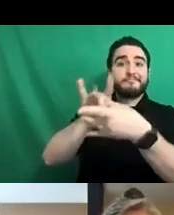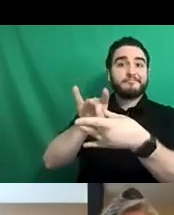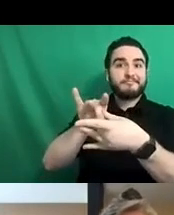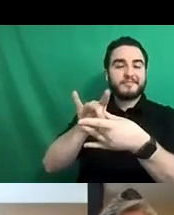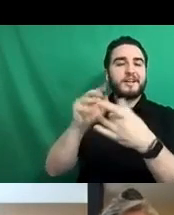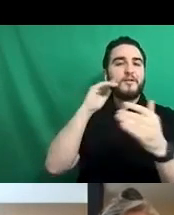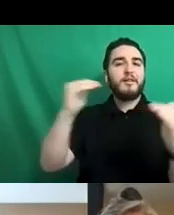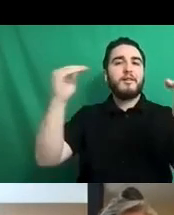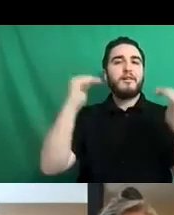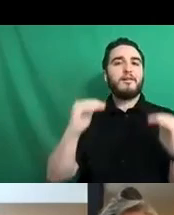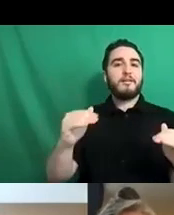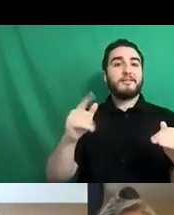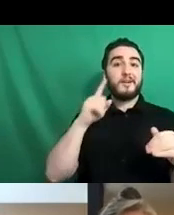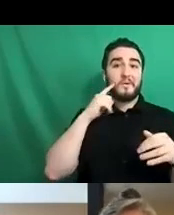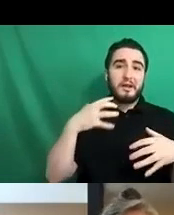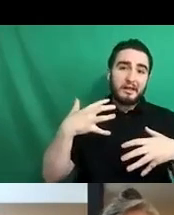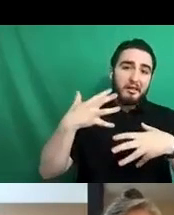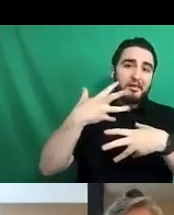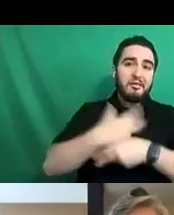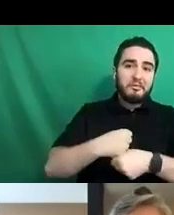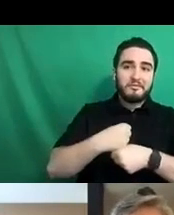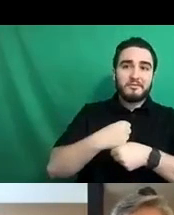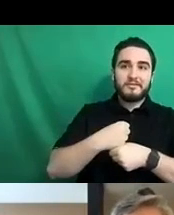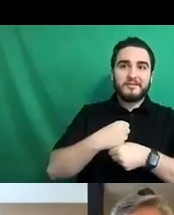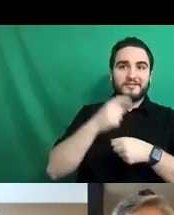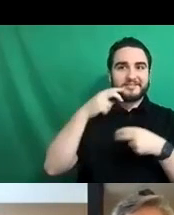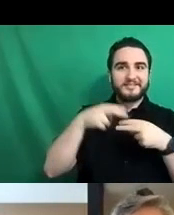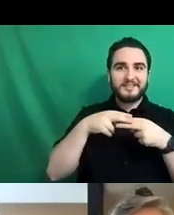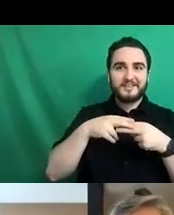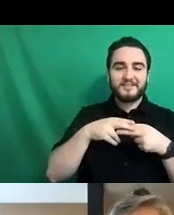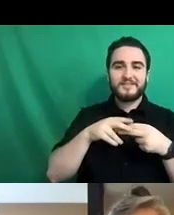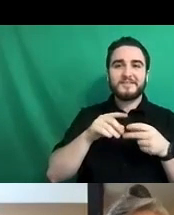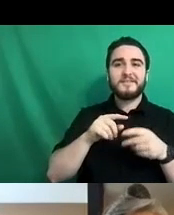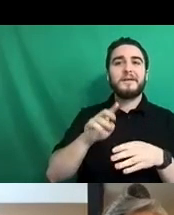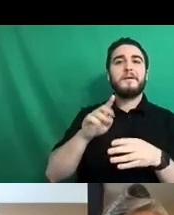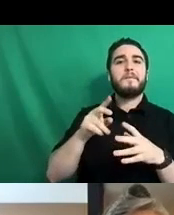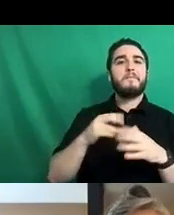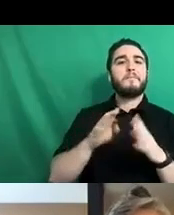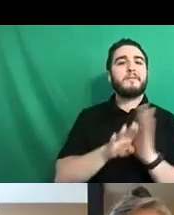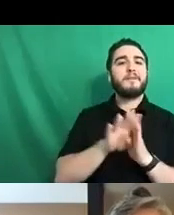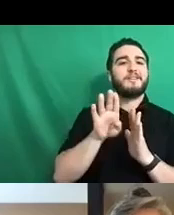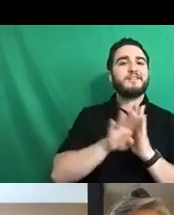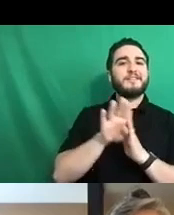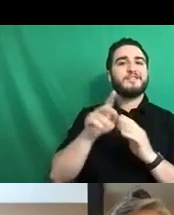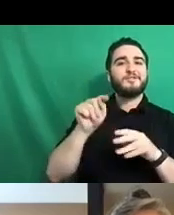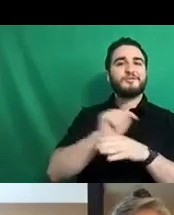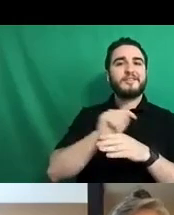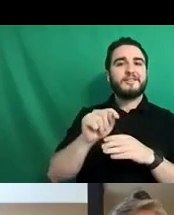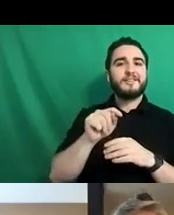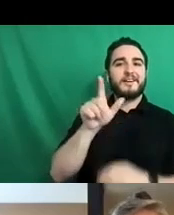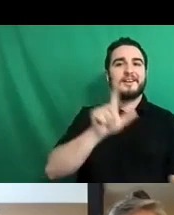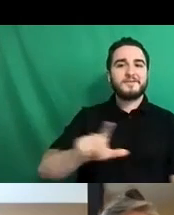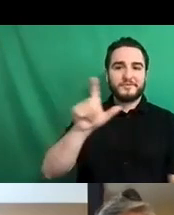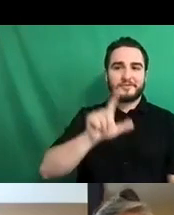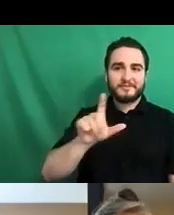now condensing our work throughout these slides into building a training library. Building a